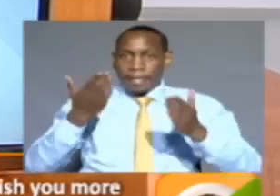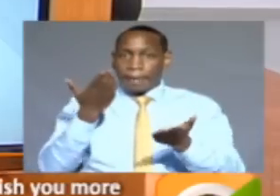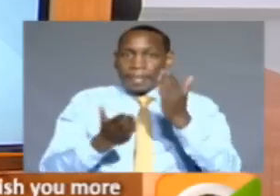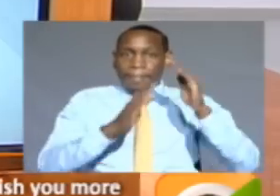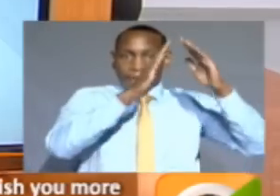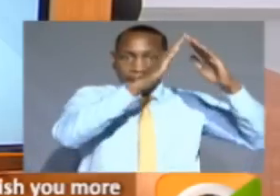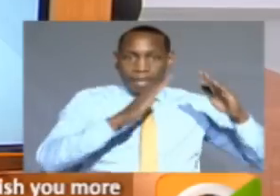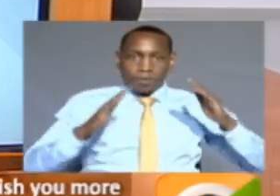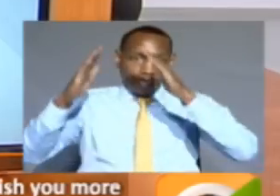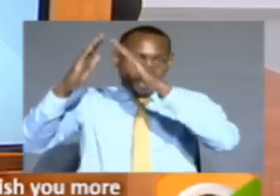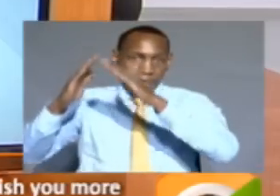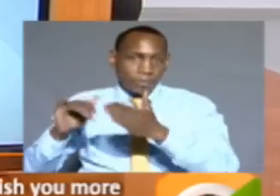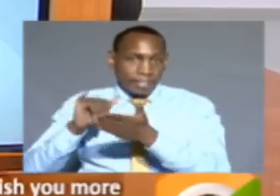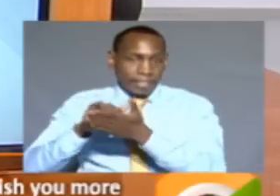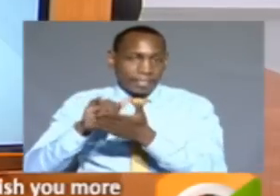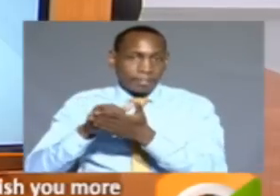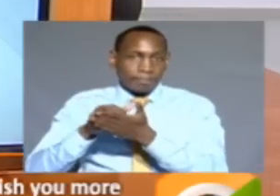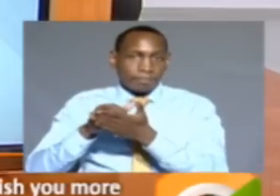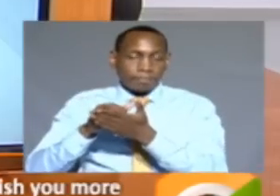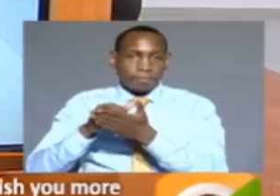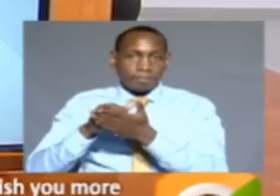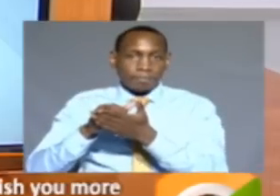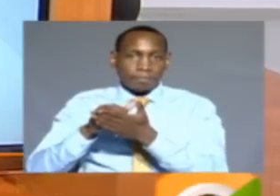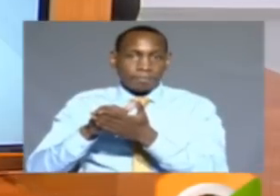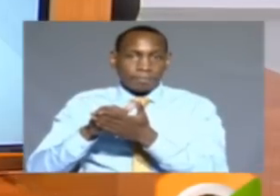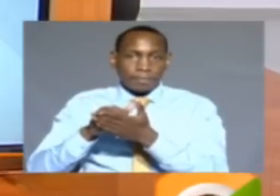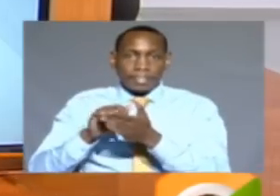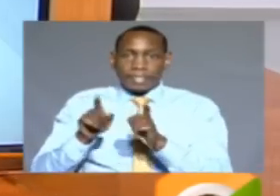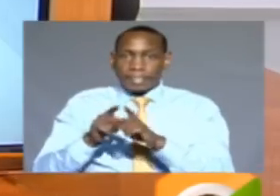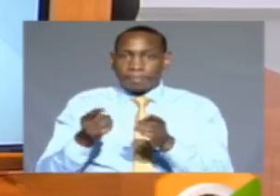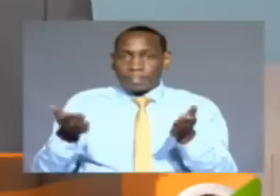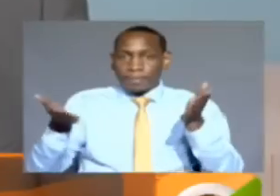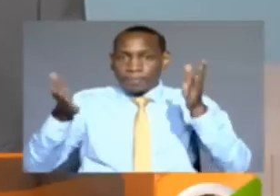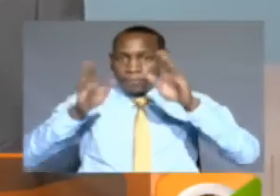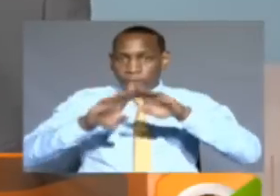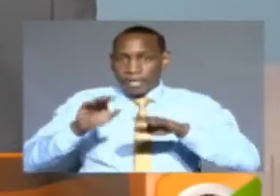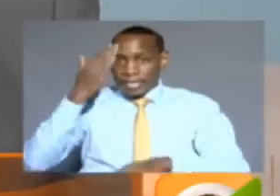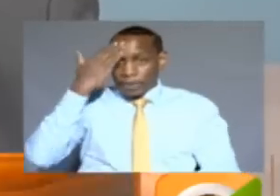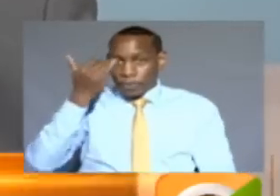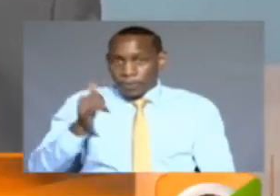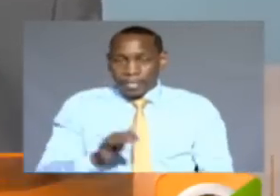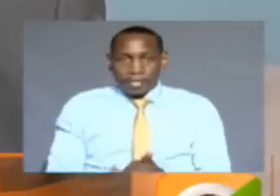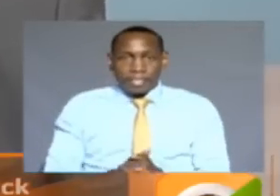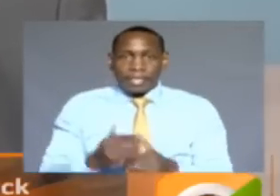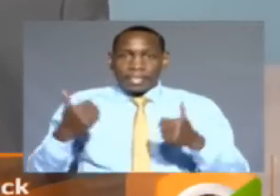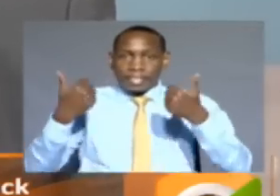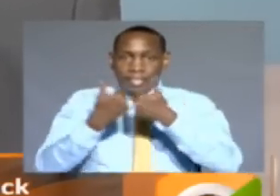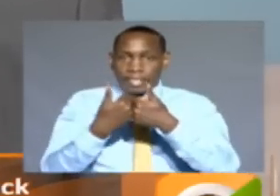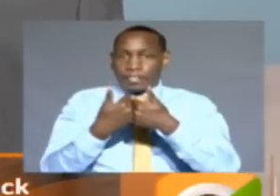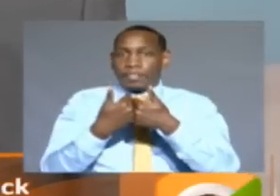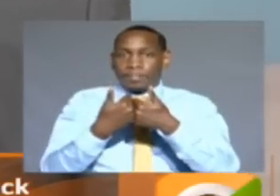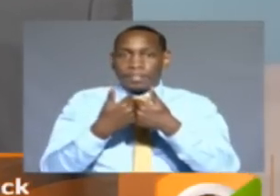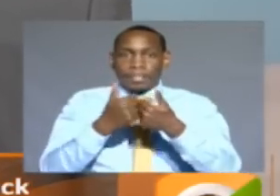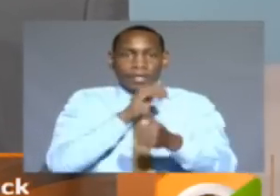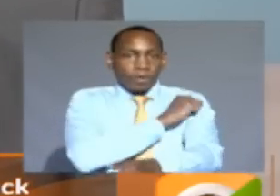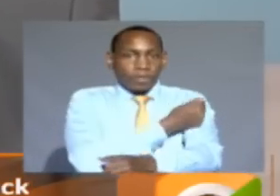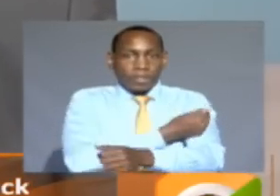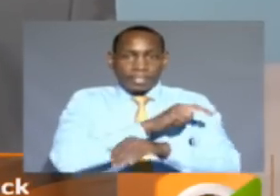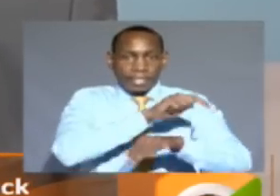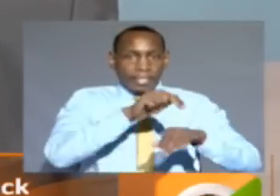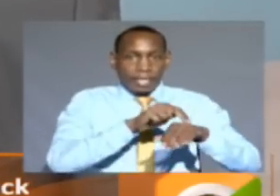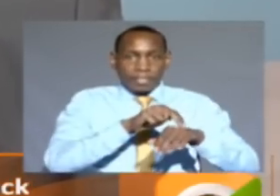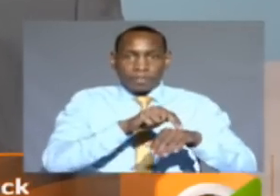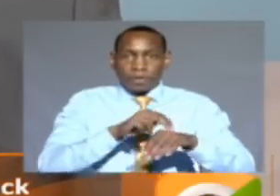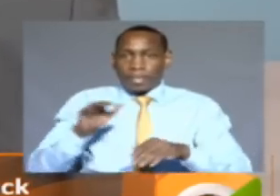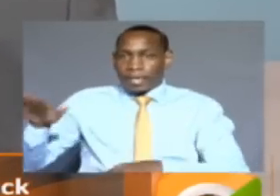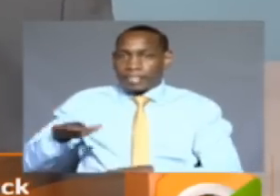houses, that... are also crumbling, quote-unquote, because of the supremacy contest, the National Assembly and the